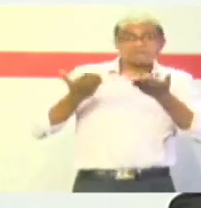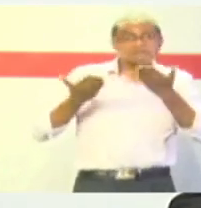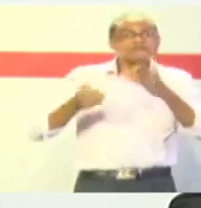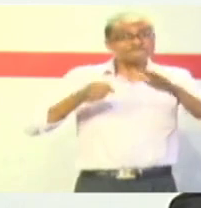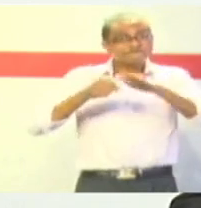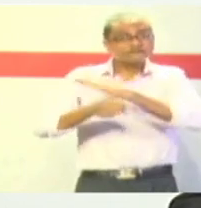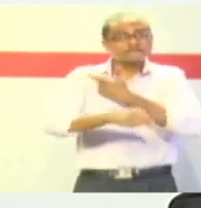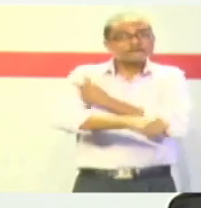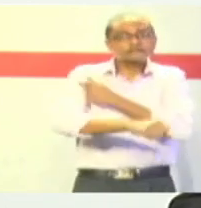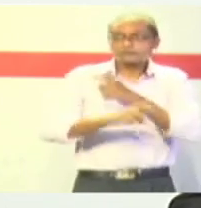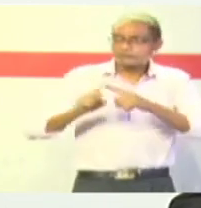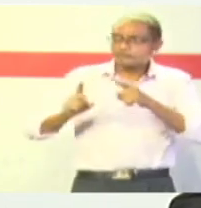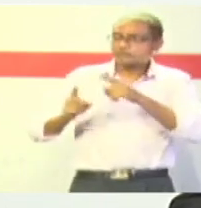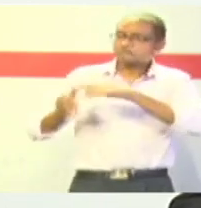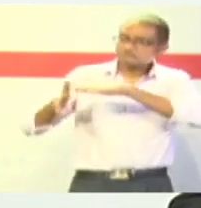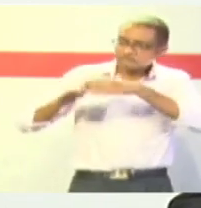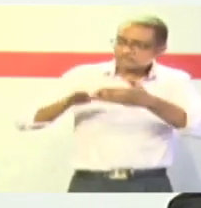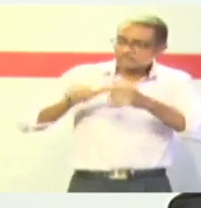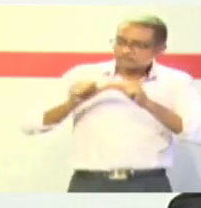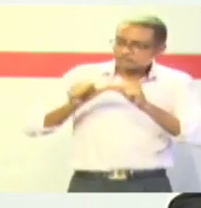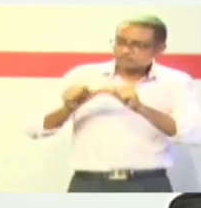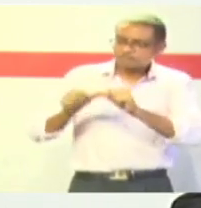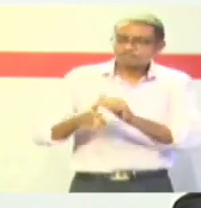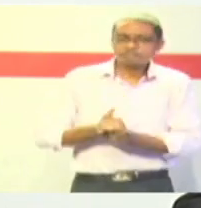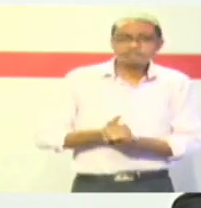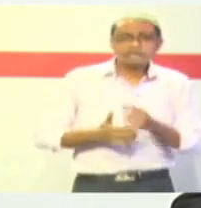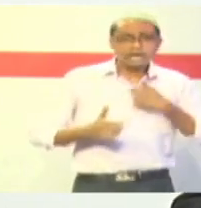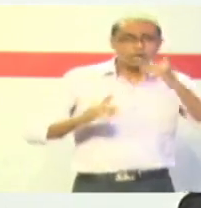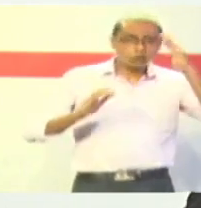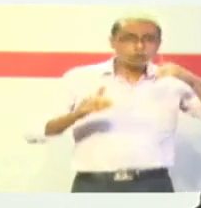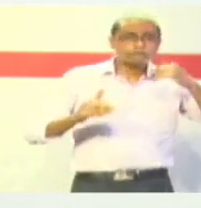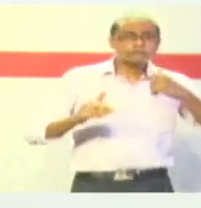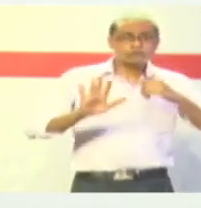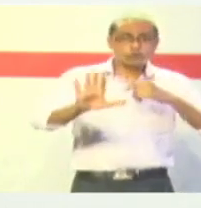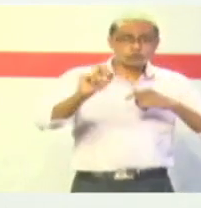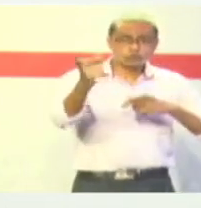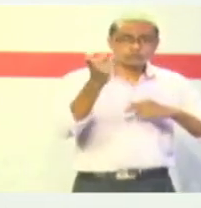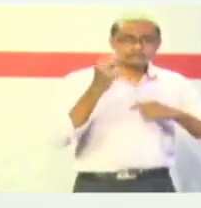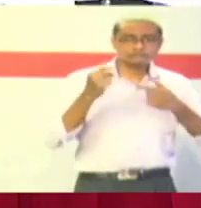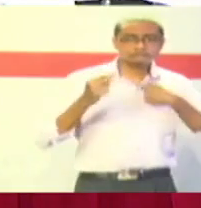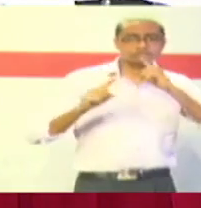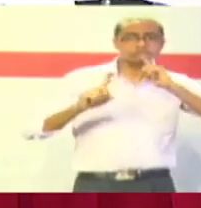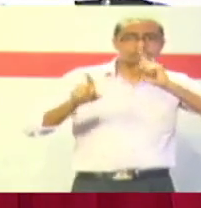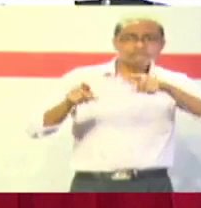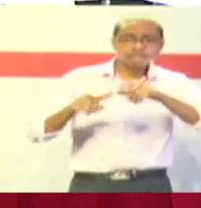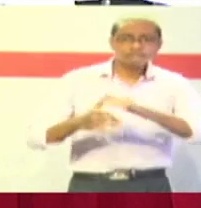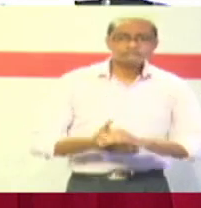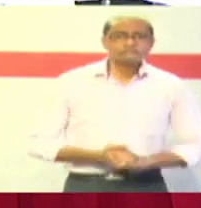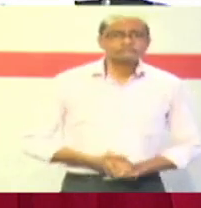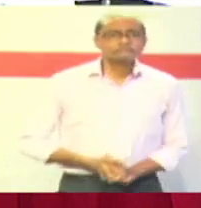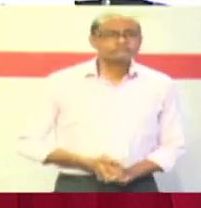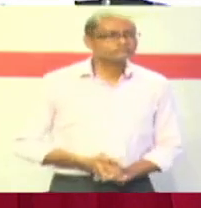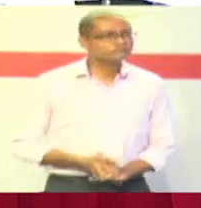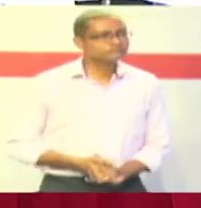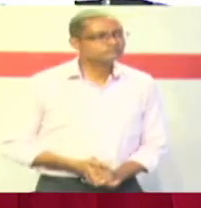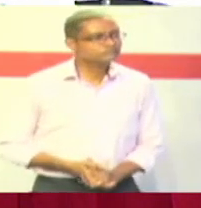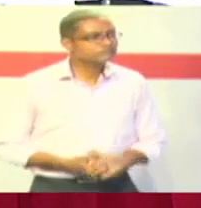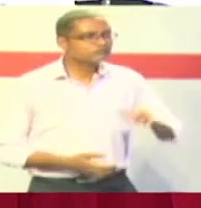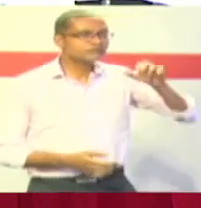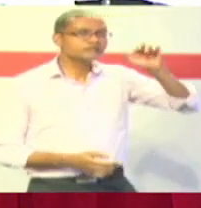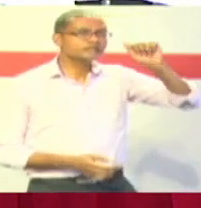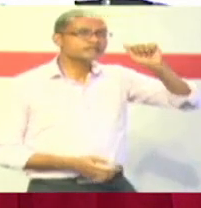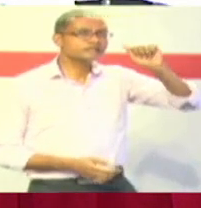vaccinated individuals to the most part. So far, I hope that answers your question. Thank you very much, CMO. AZP